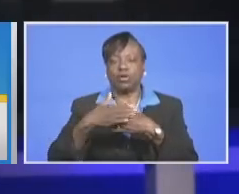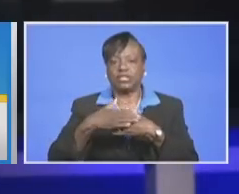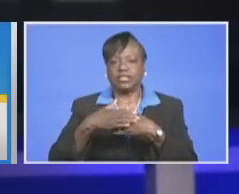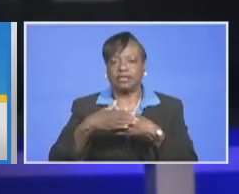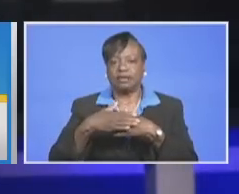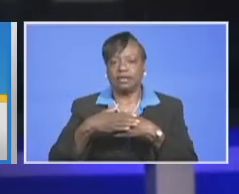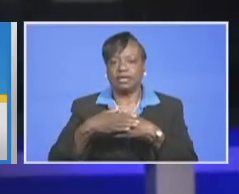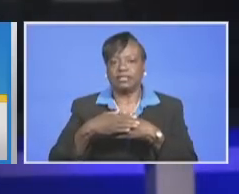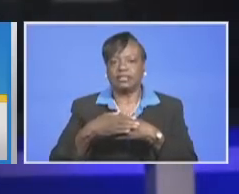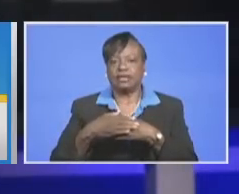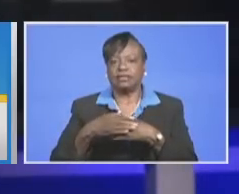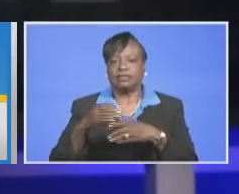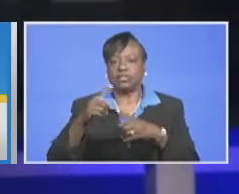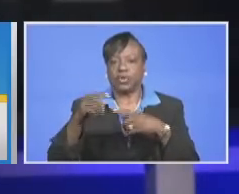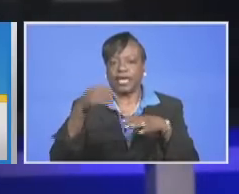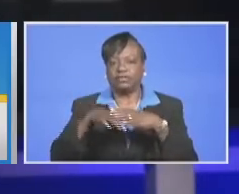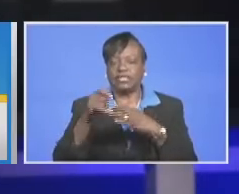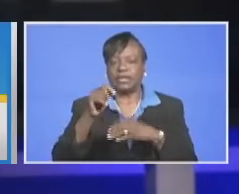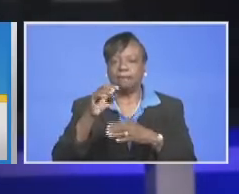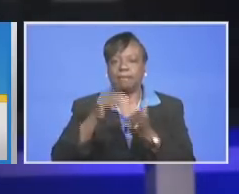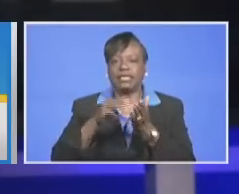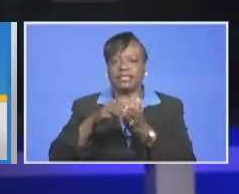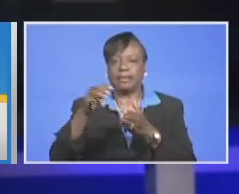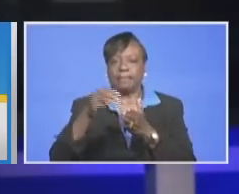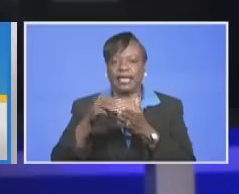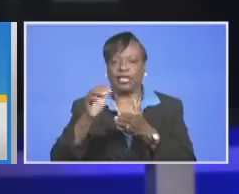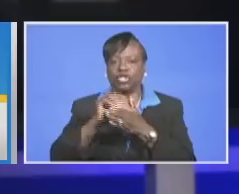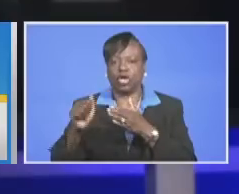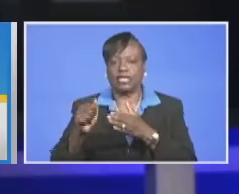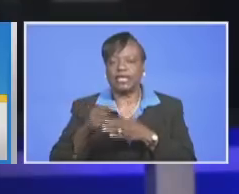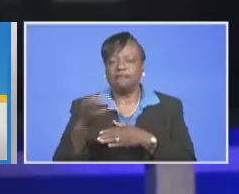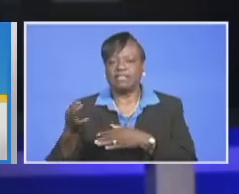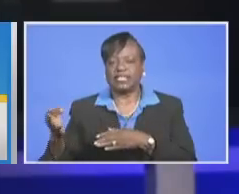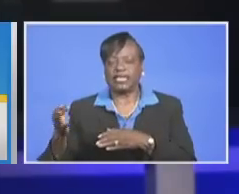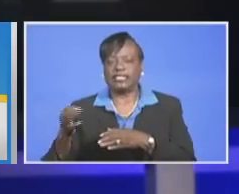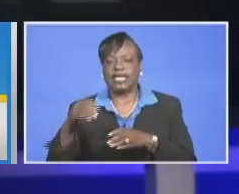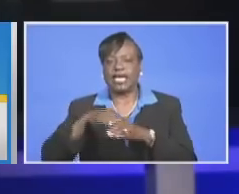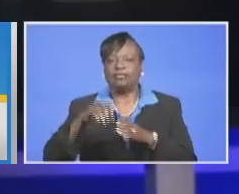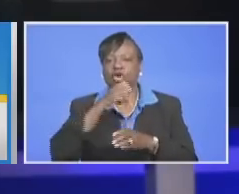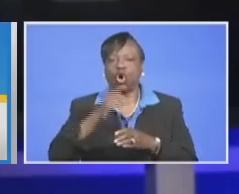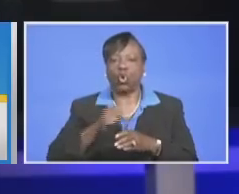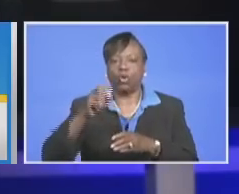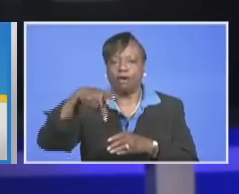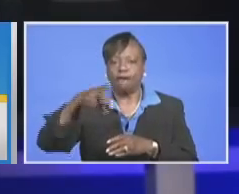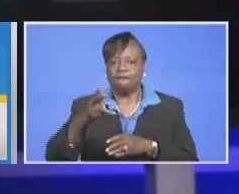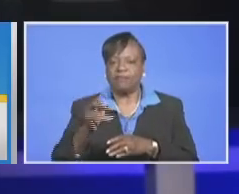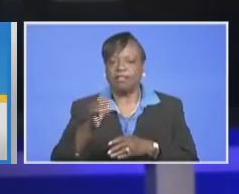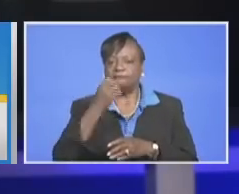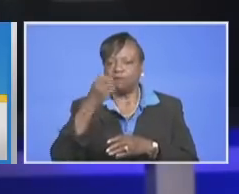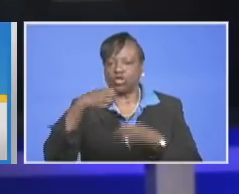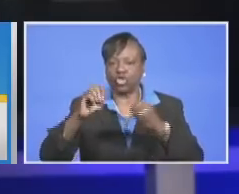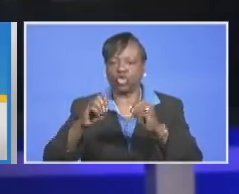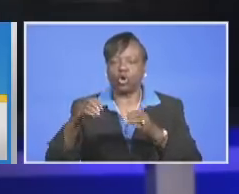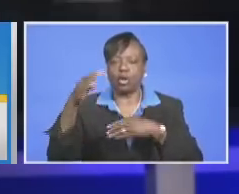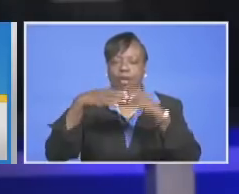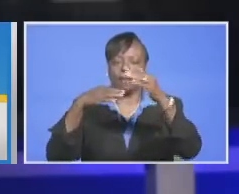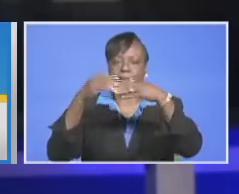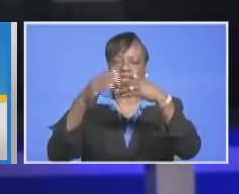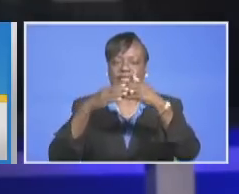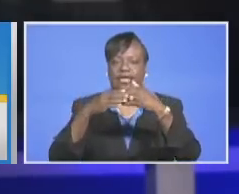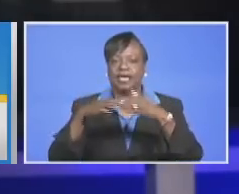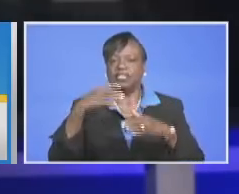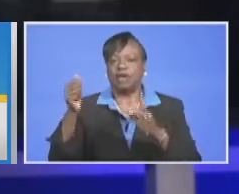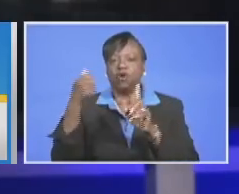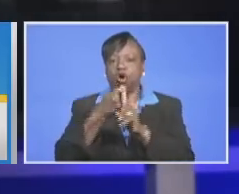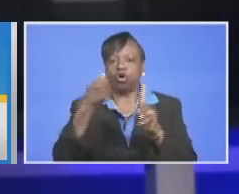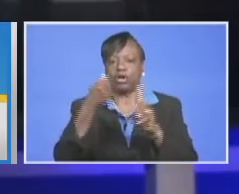multi-million-dollar facility on Gladstone Road that's at the site of the old Phil's Food Service building. Now, the new postal facility will feature automated counter